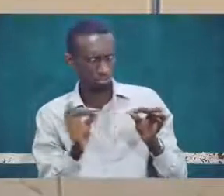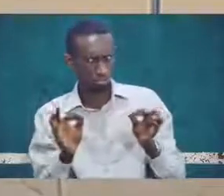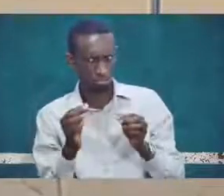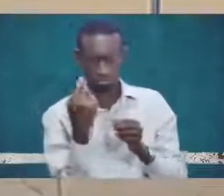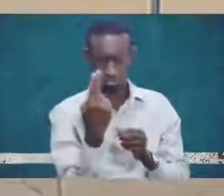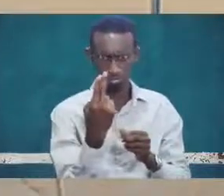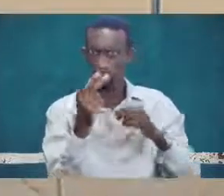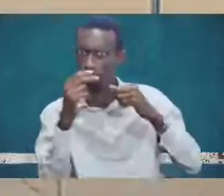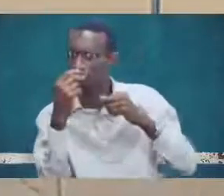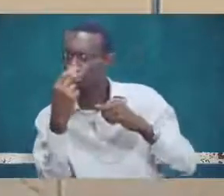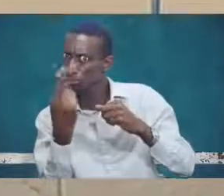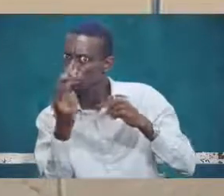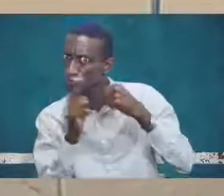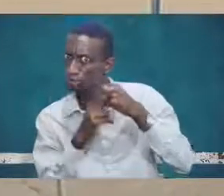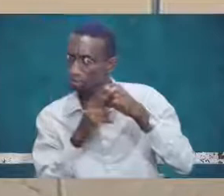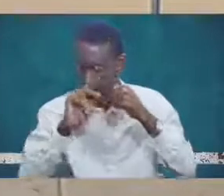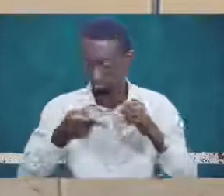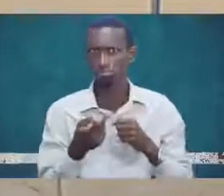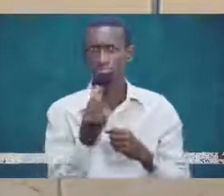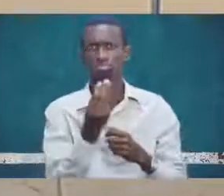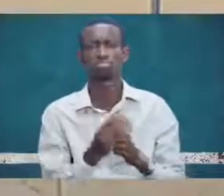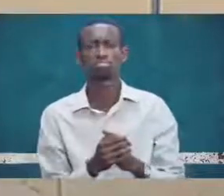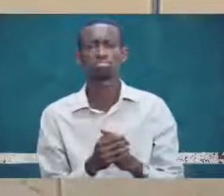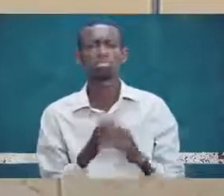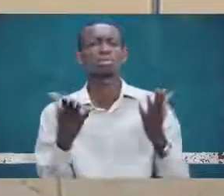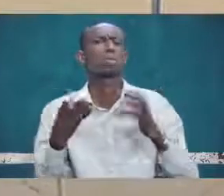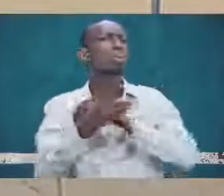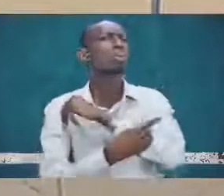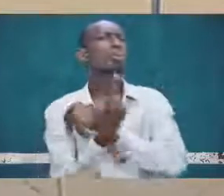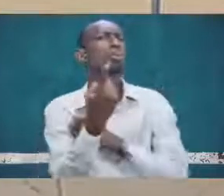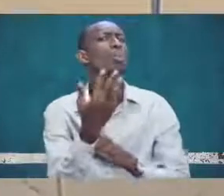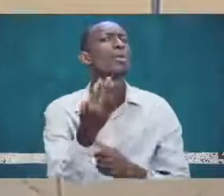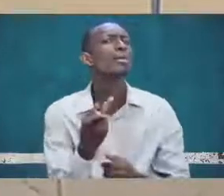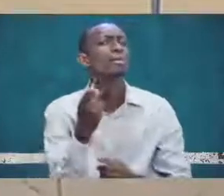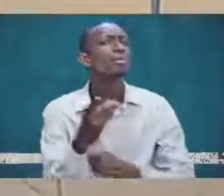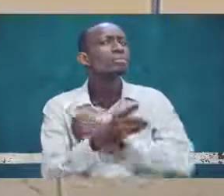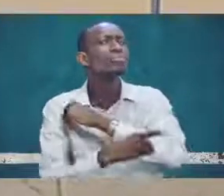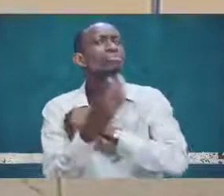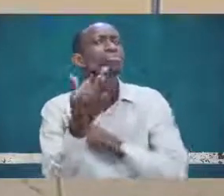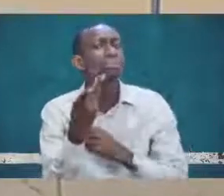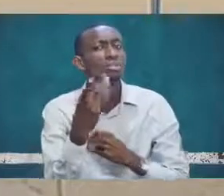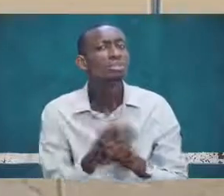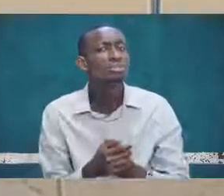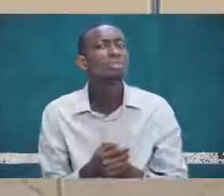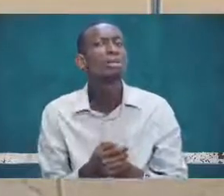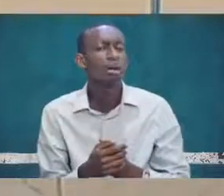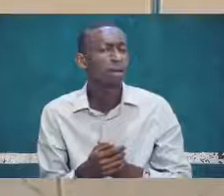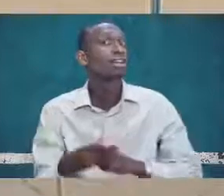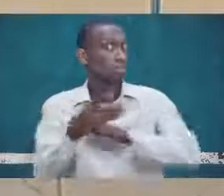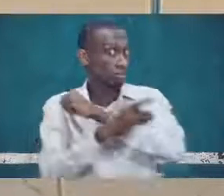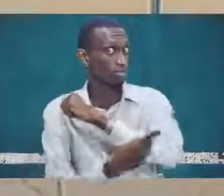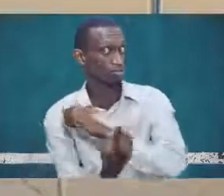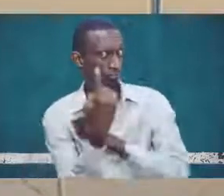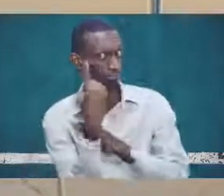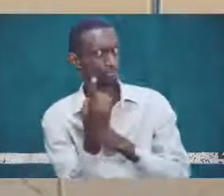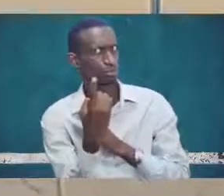francs. What about 1 day? Do you look at this? 1 day will be proportional